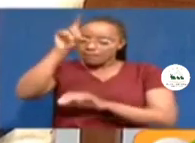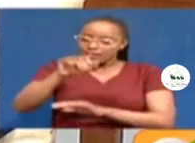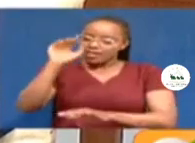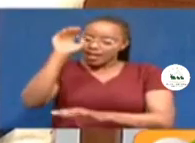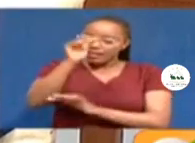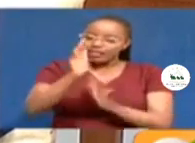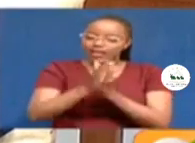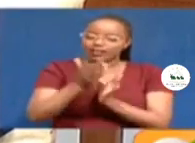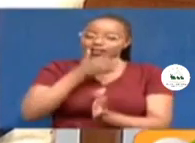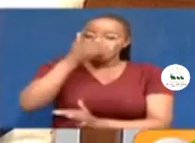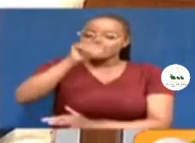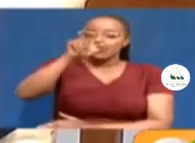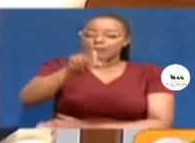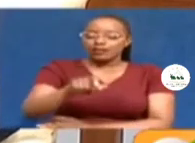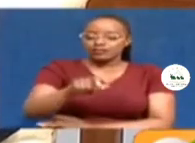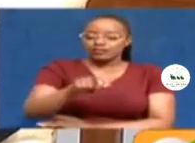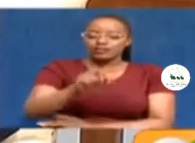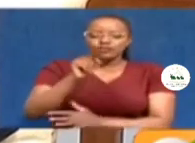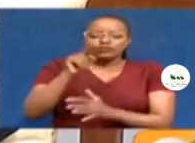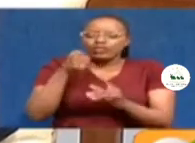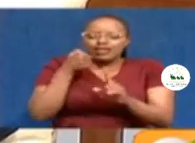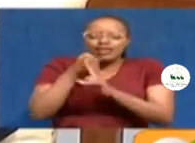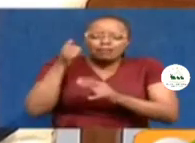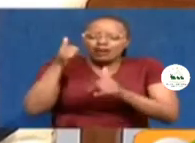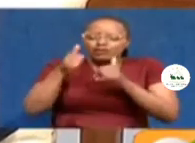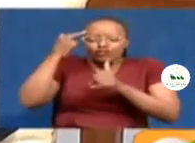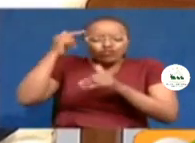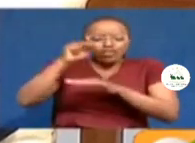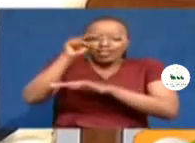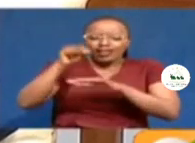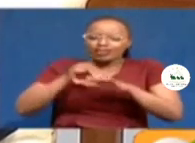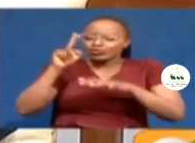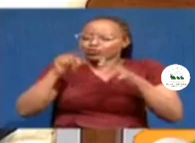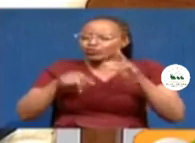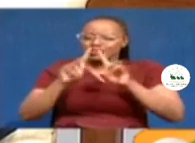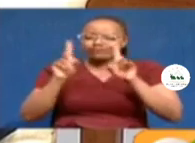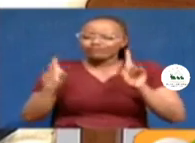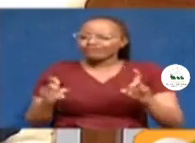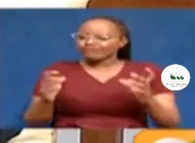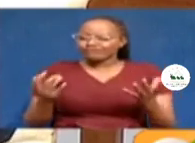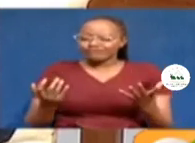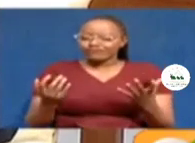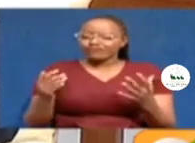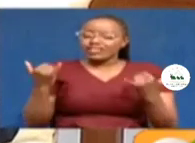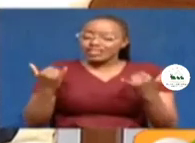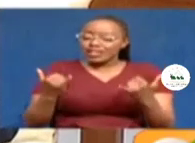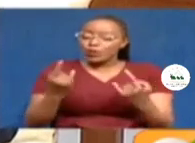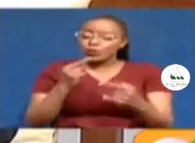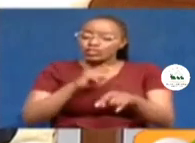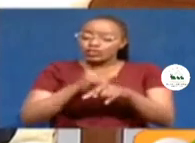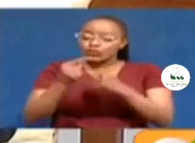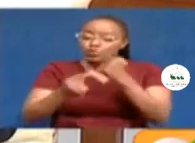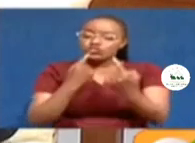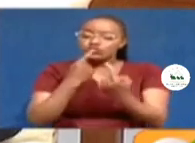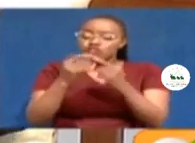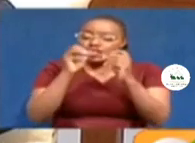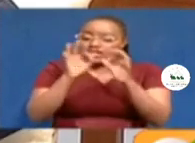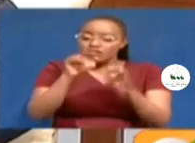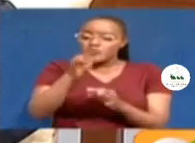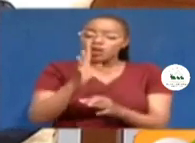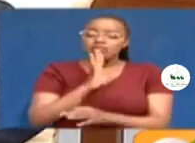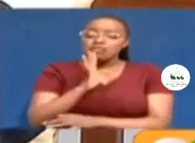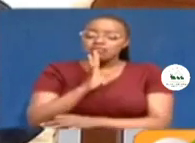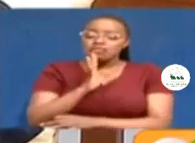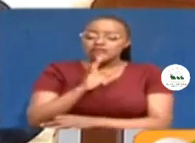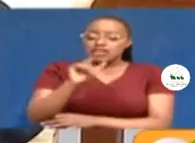and answered, what are the implications for the nation? As we speak now, if you are speaking